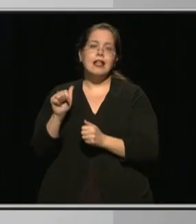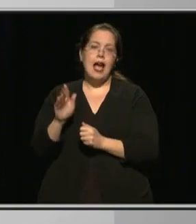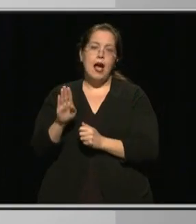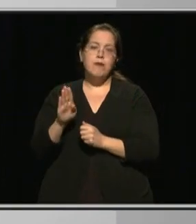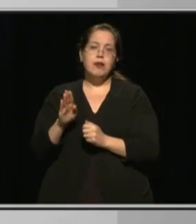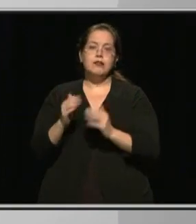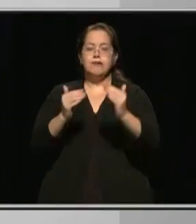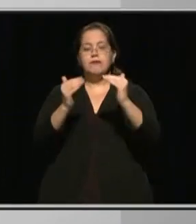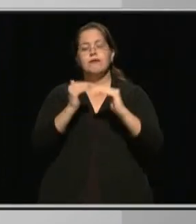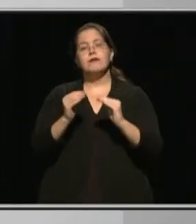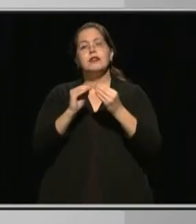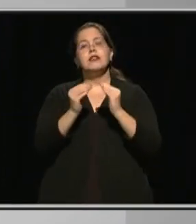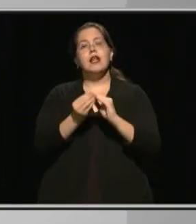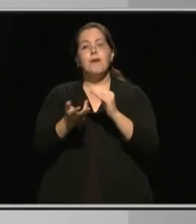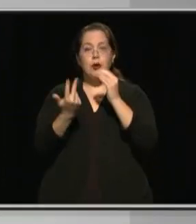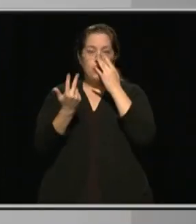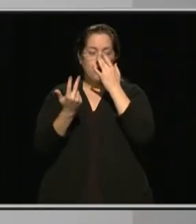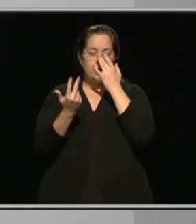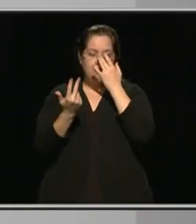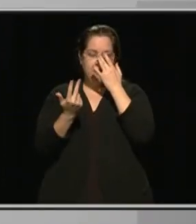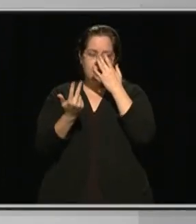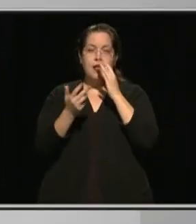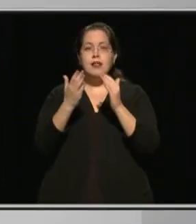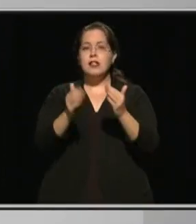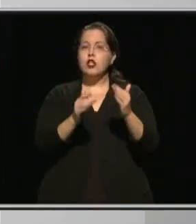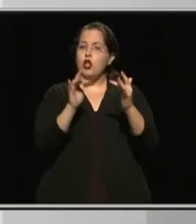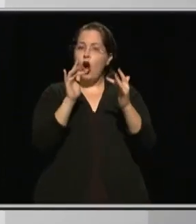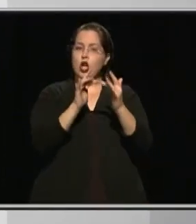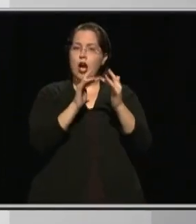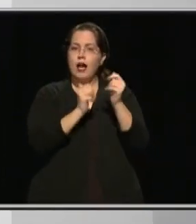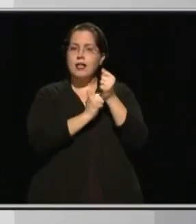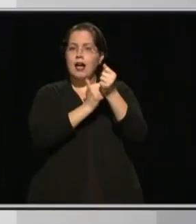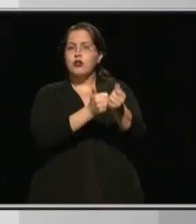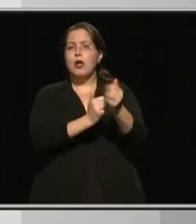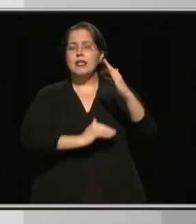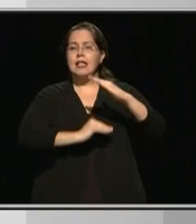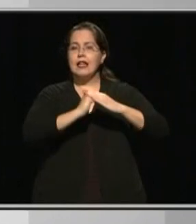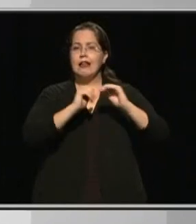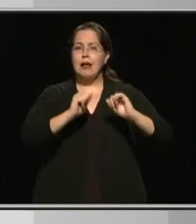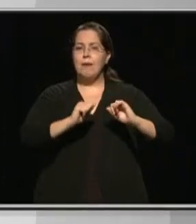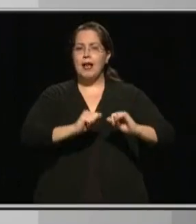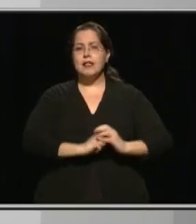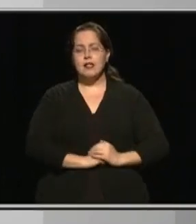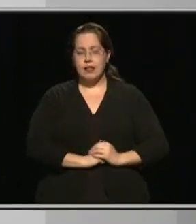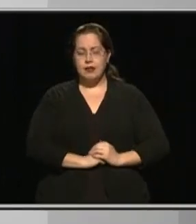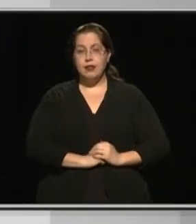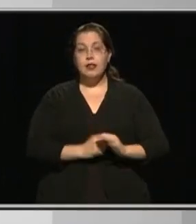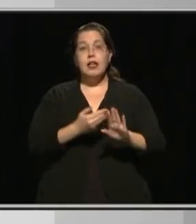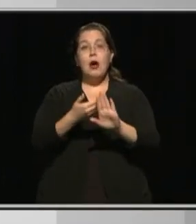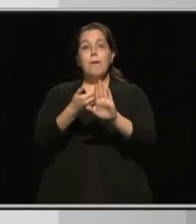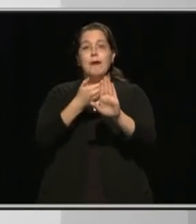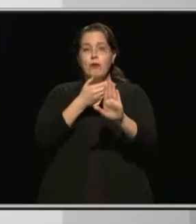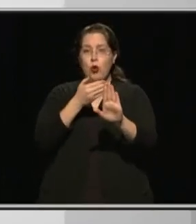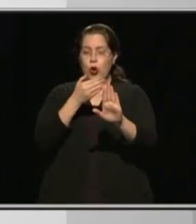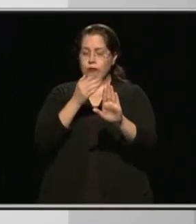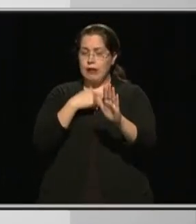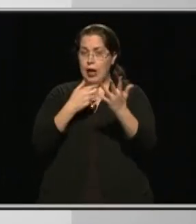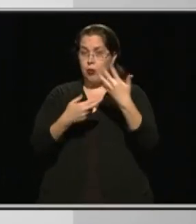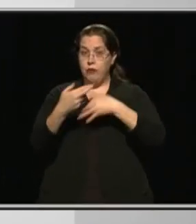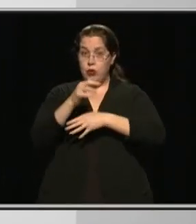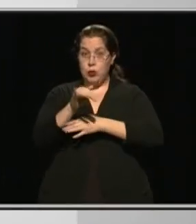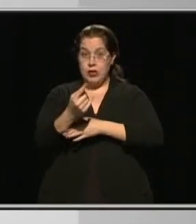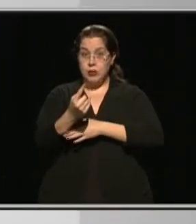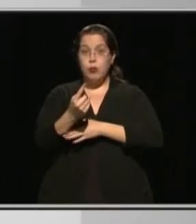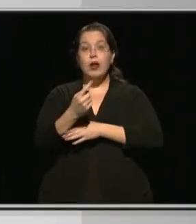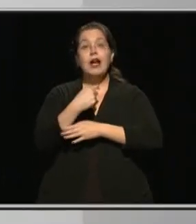me go to progress indicator number 3. This is our case and contact tracing capacity. Before I go through this one,